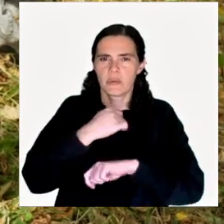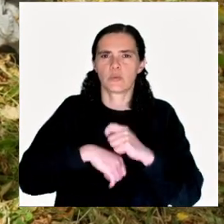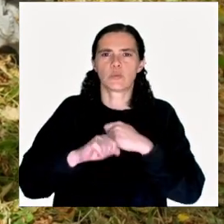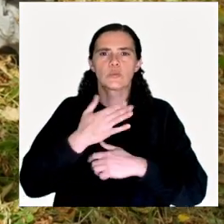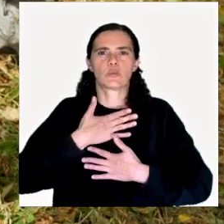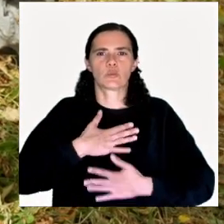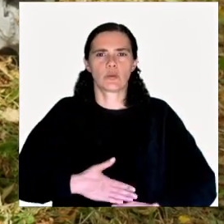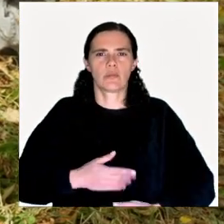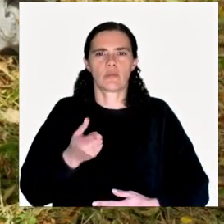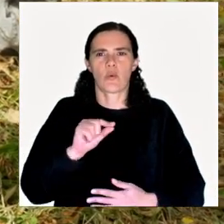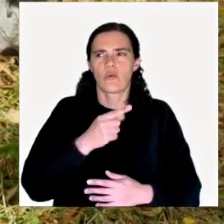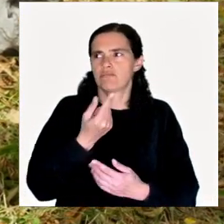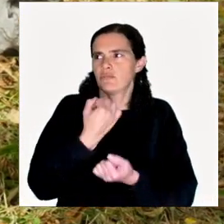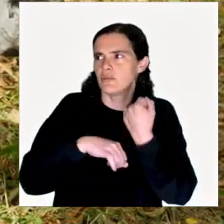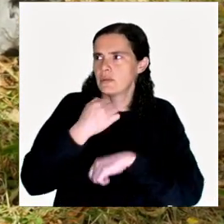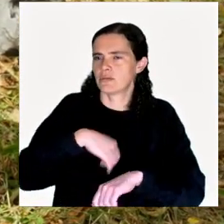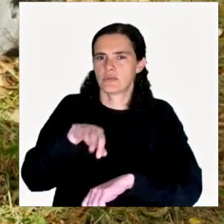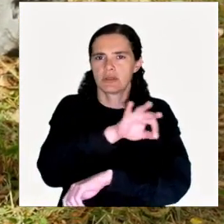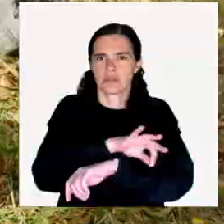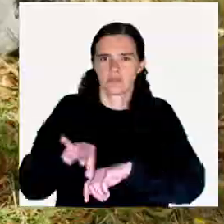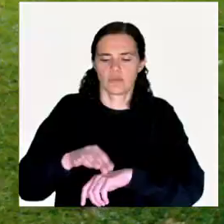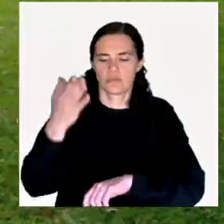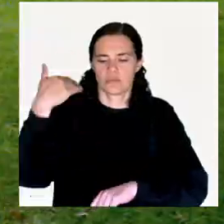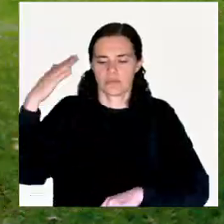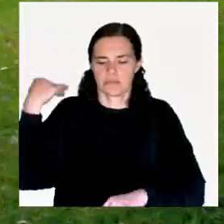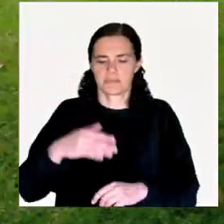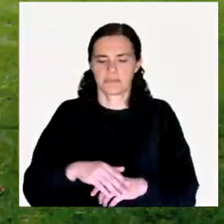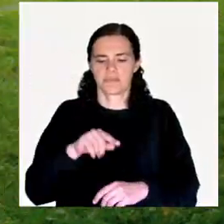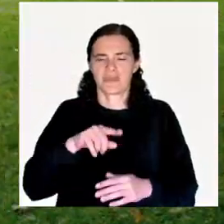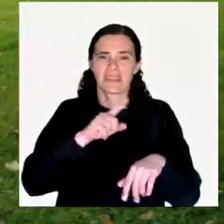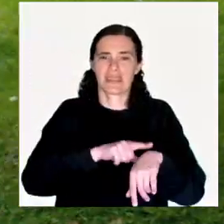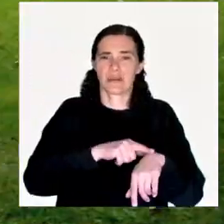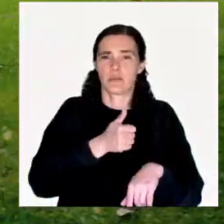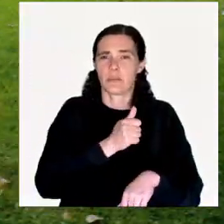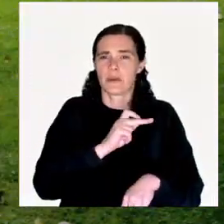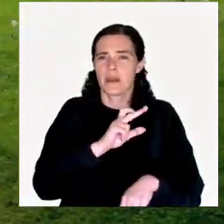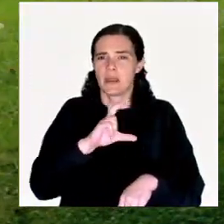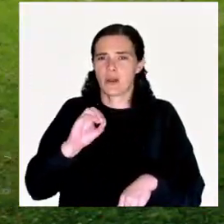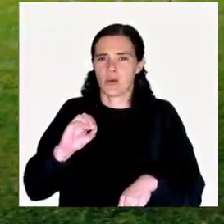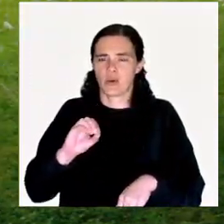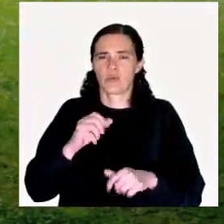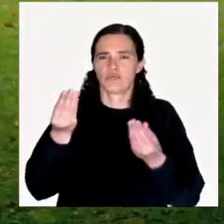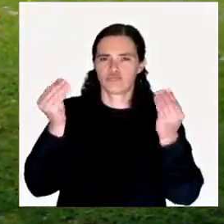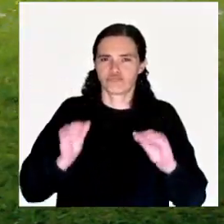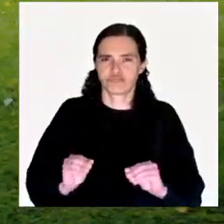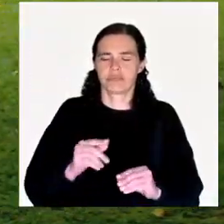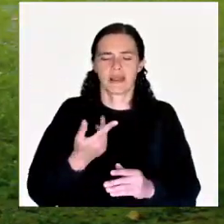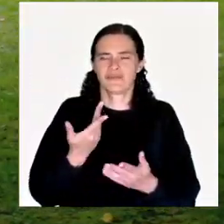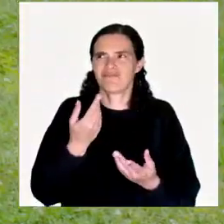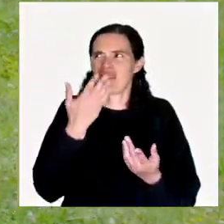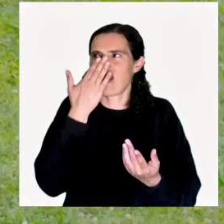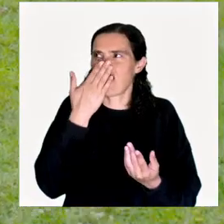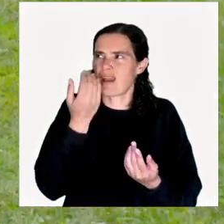bodies or the movement of architecture in the Baroque goes almost against